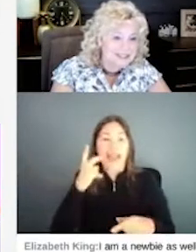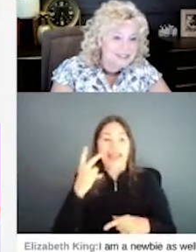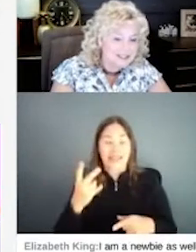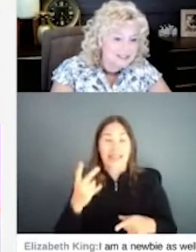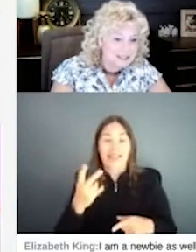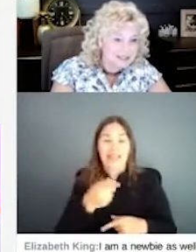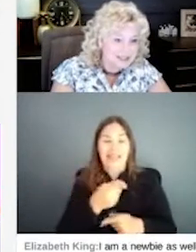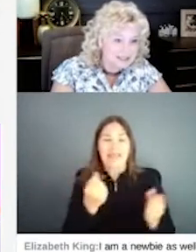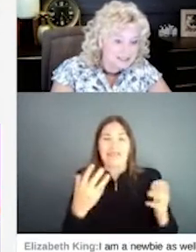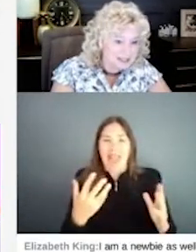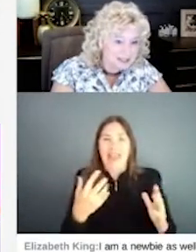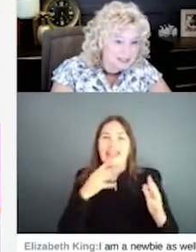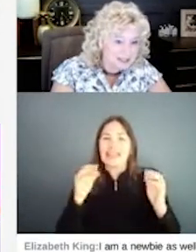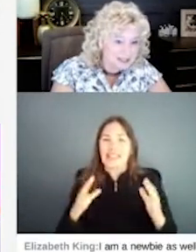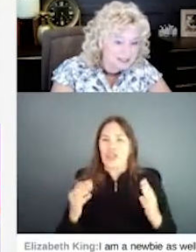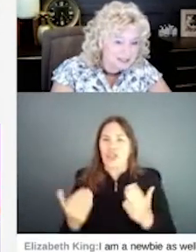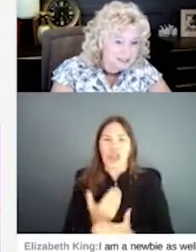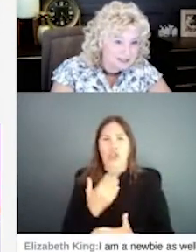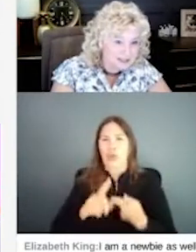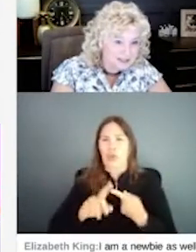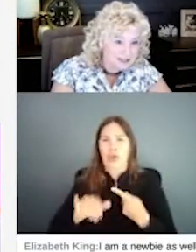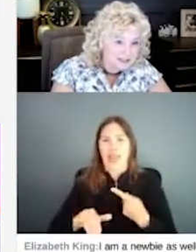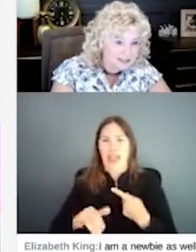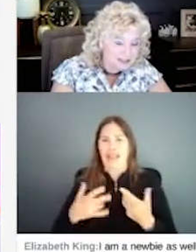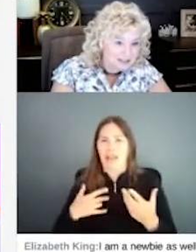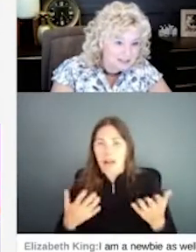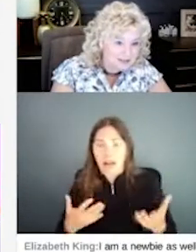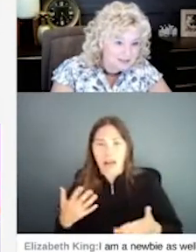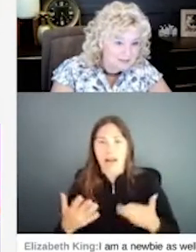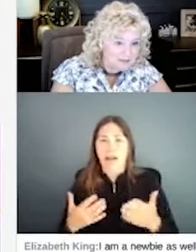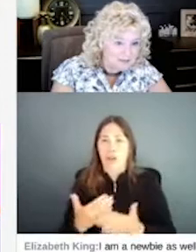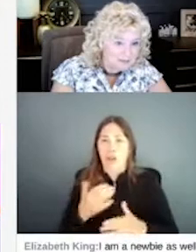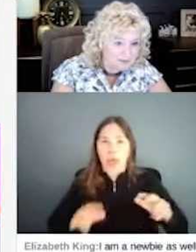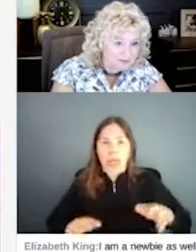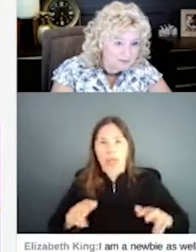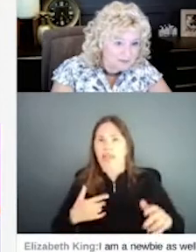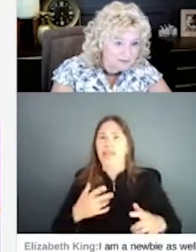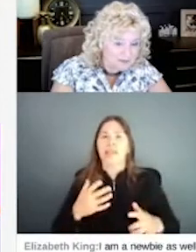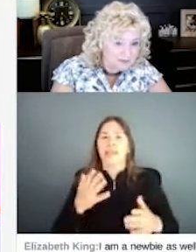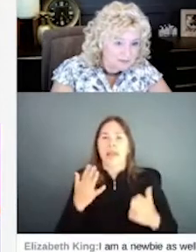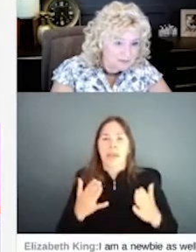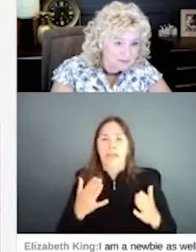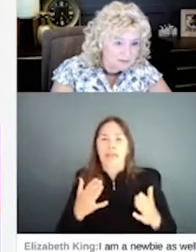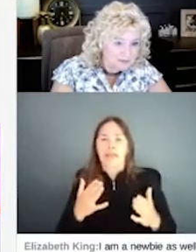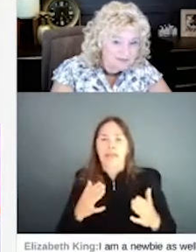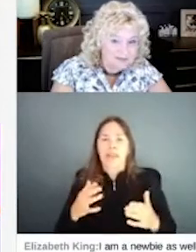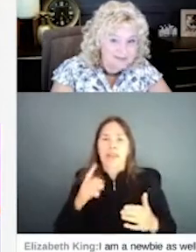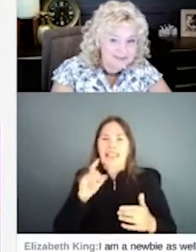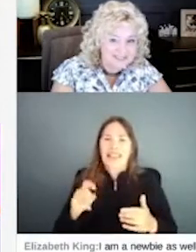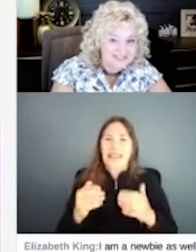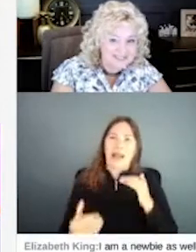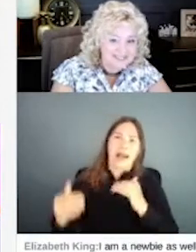thread of teachers that are new to this. We're speaking at too much in the details, that they needed a higher level